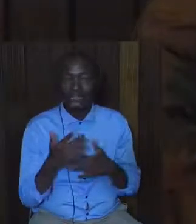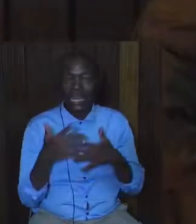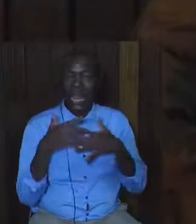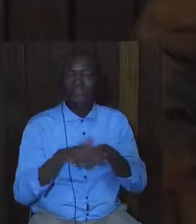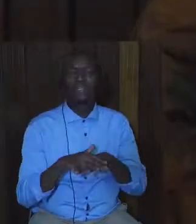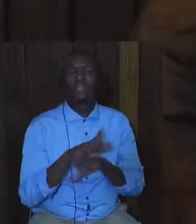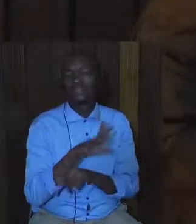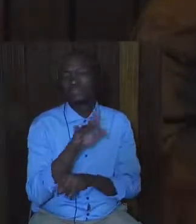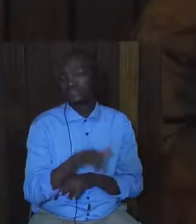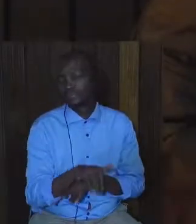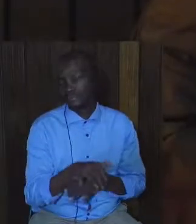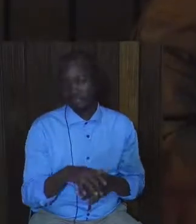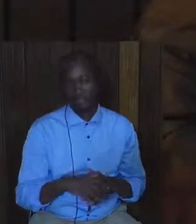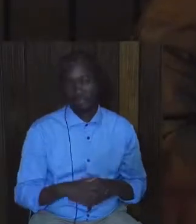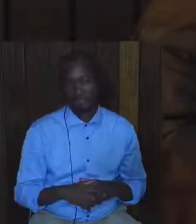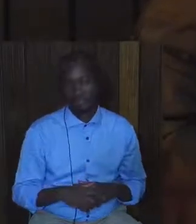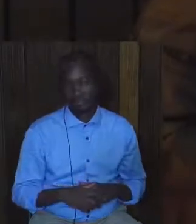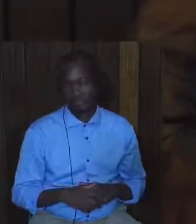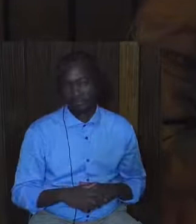that